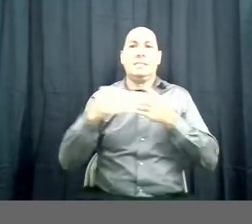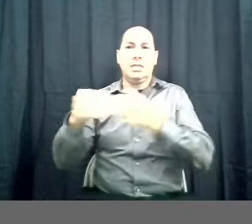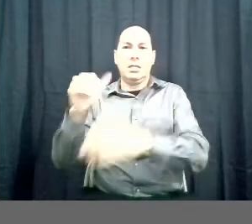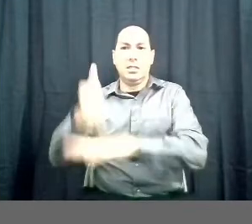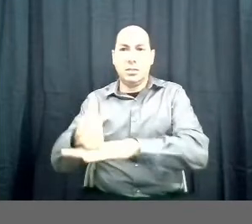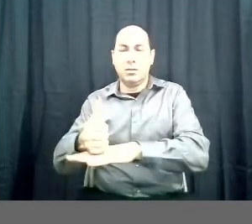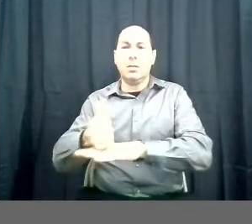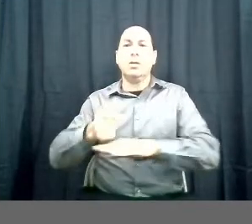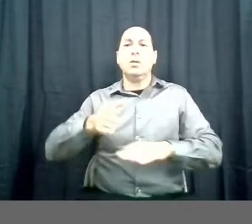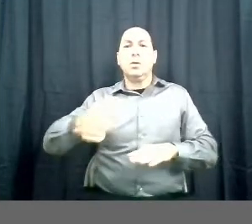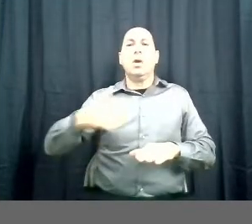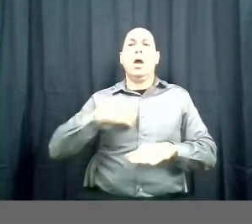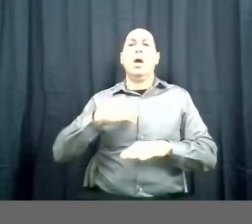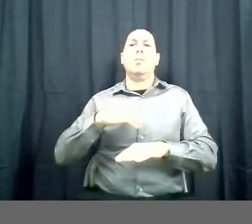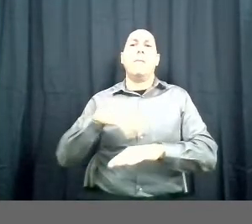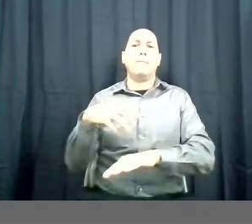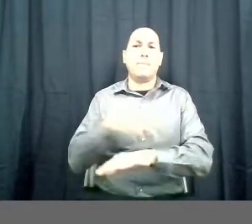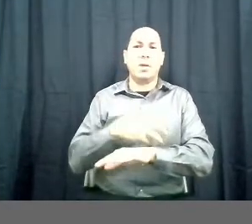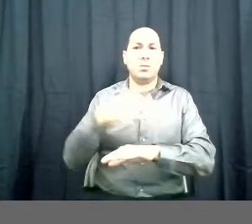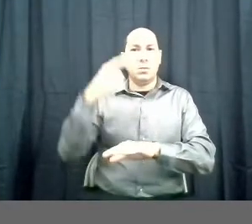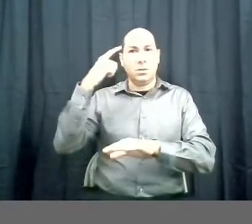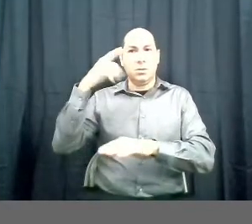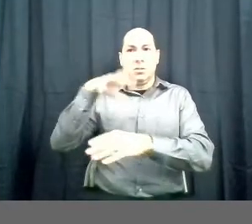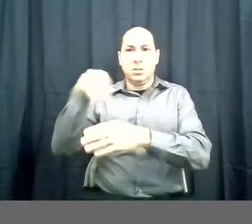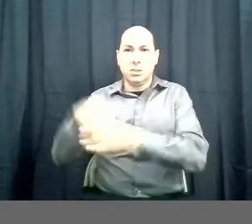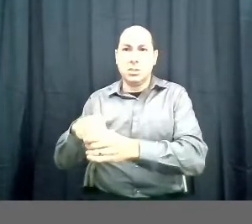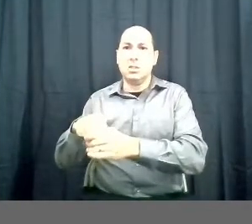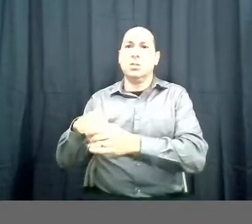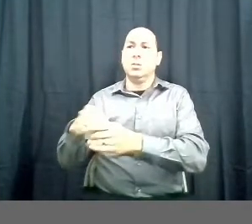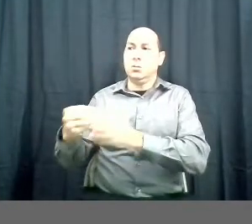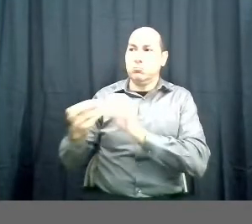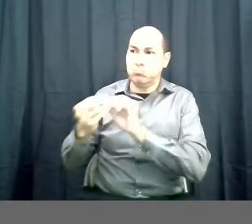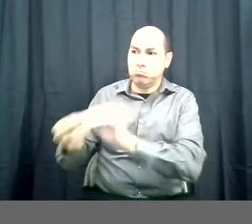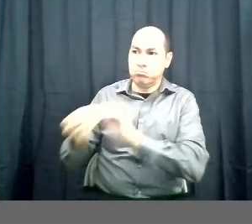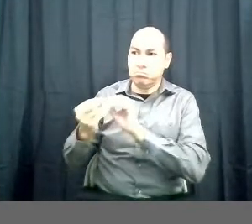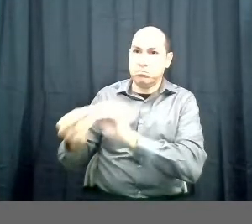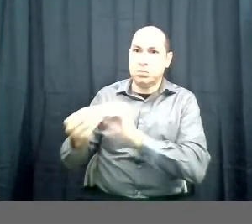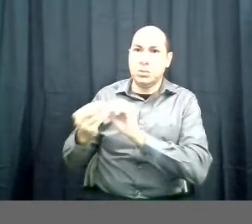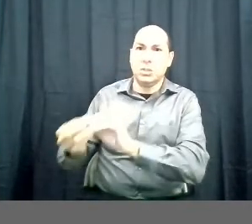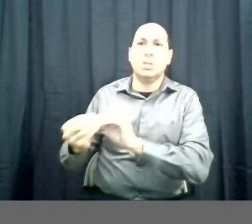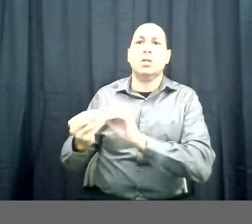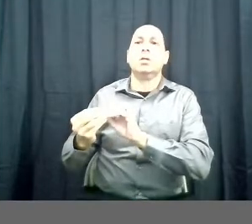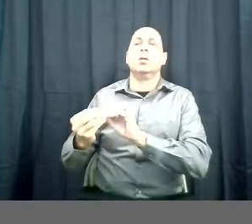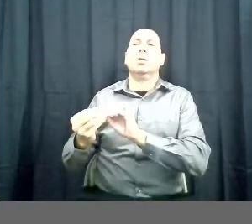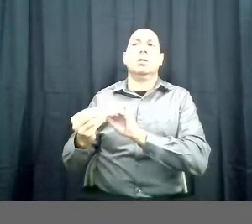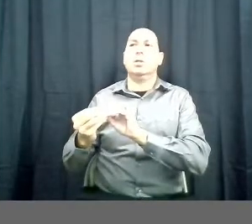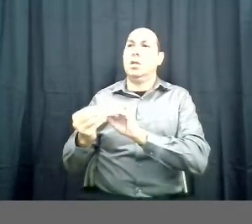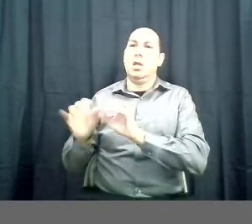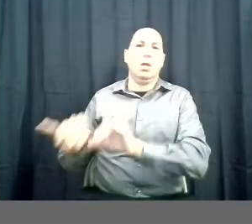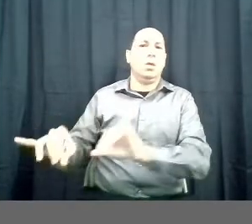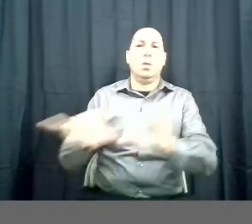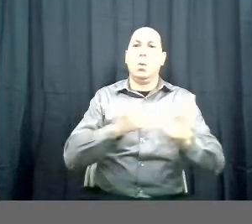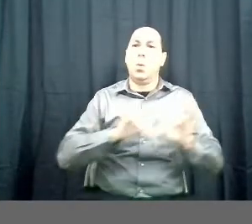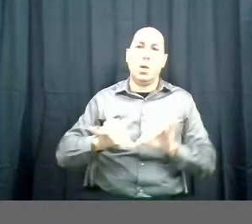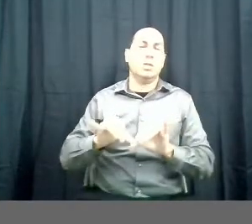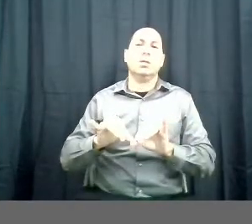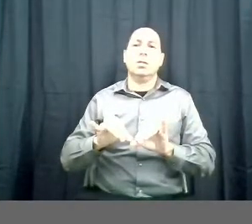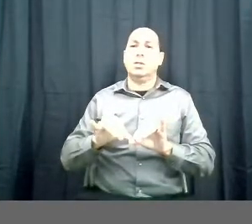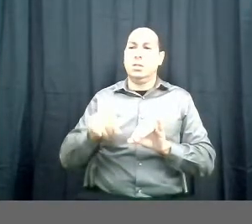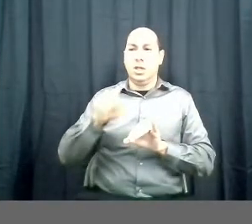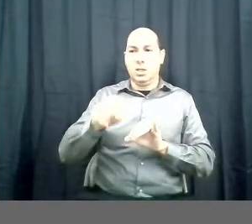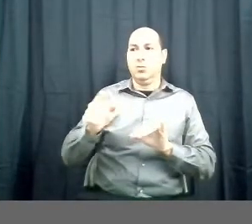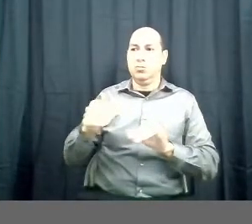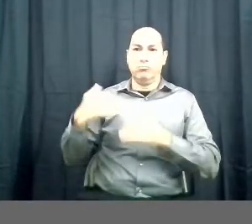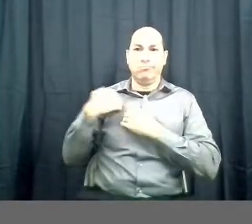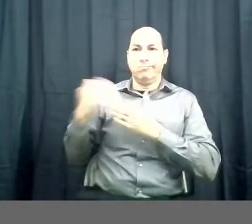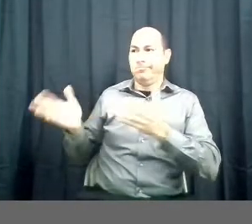be involved in the negotiations as actively as we in the mediators think is appropriate, but